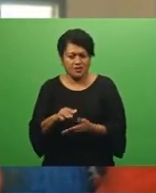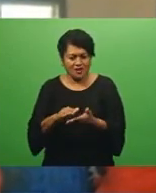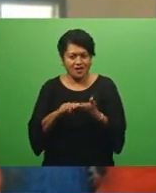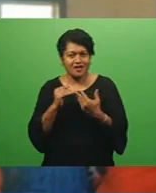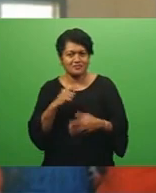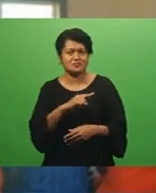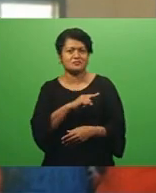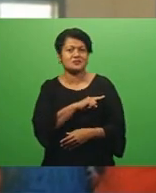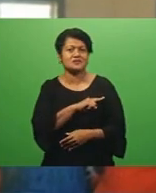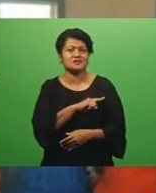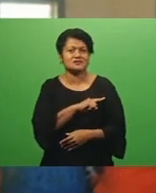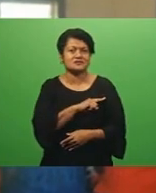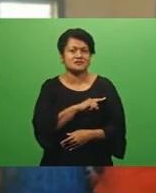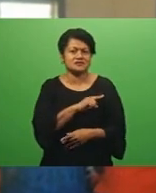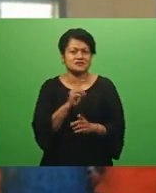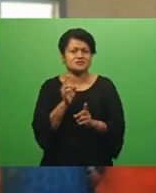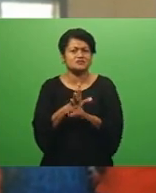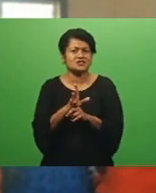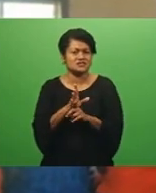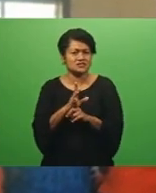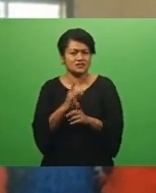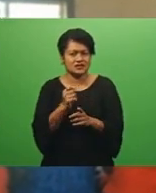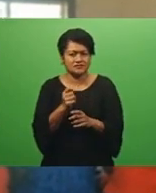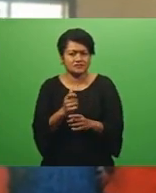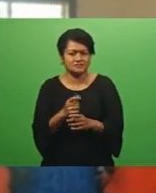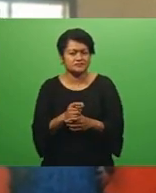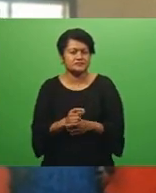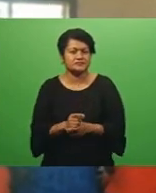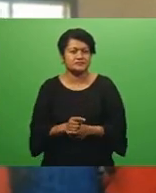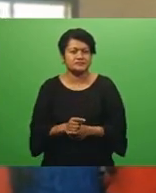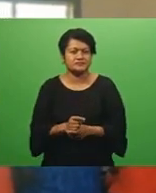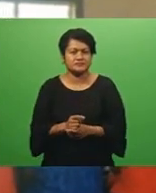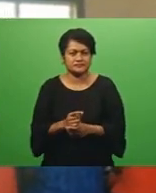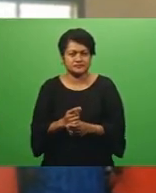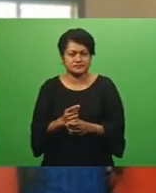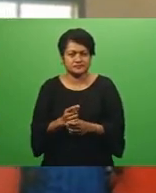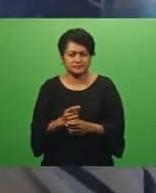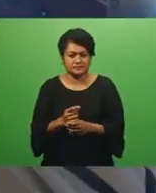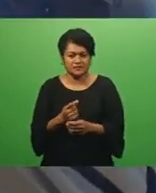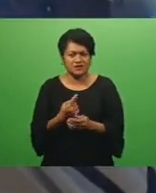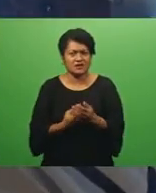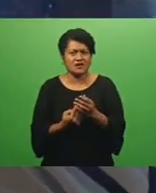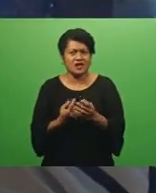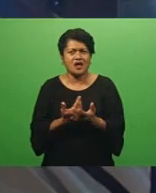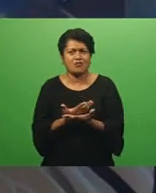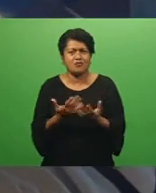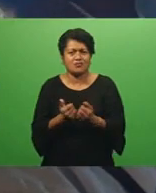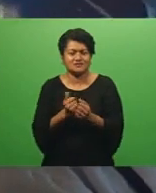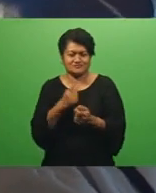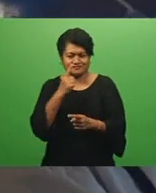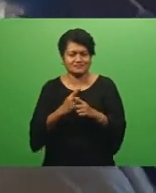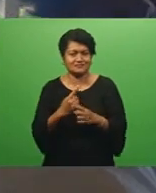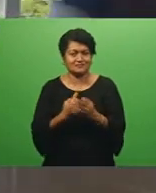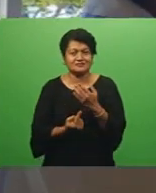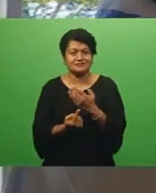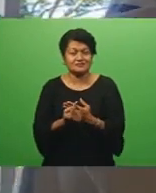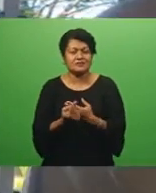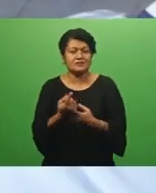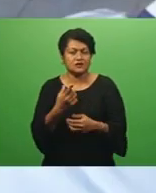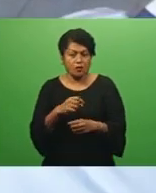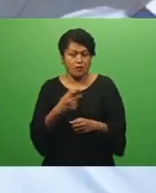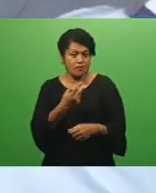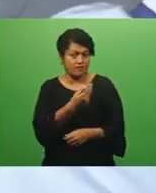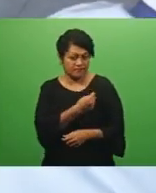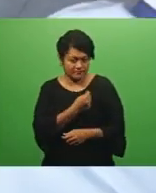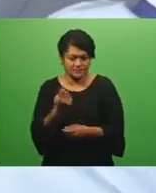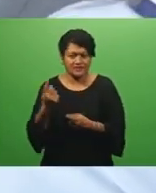especially part of the frontline team, frontline is operating in the north. The vaccination has come at a right time